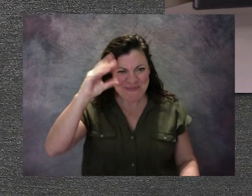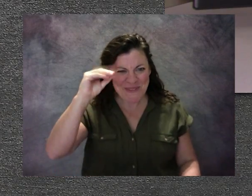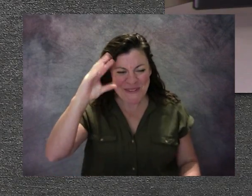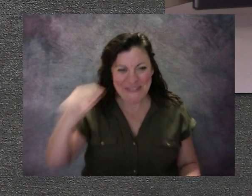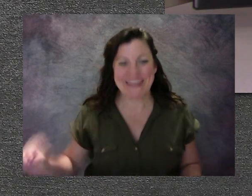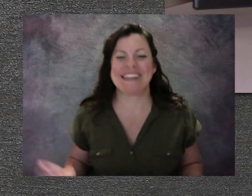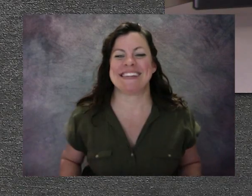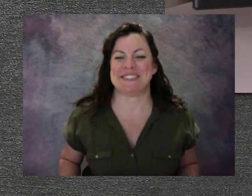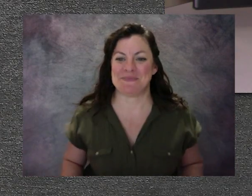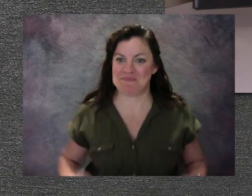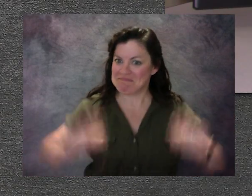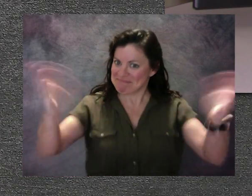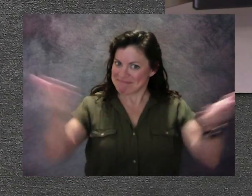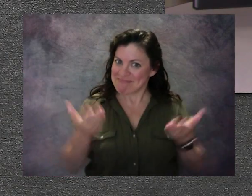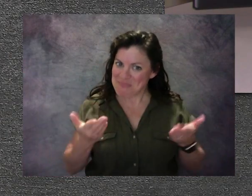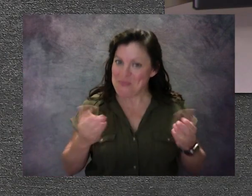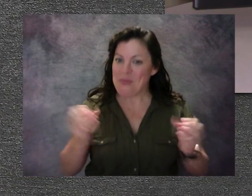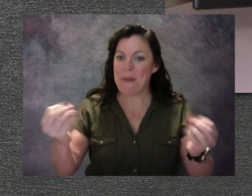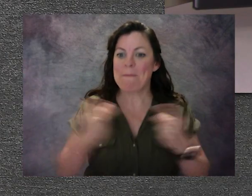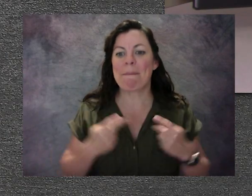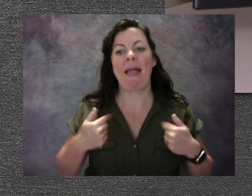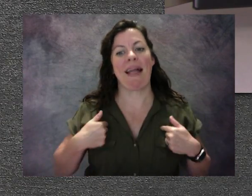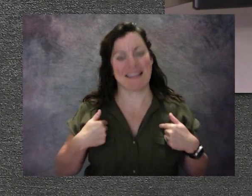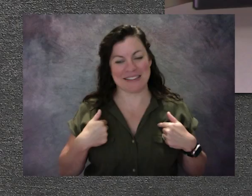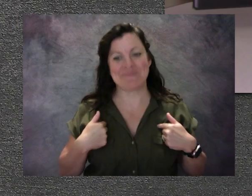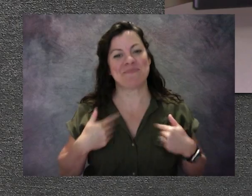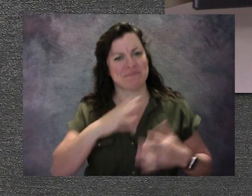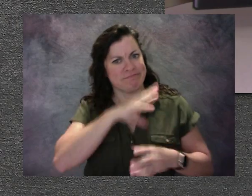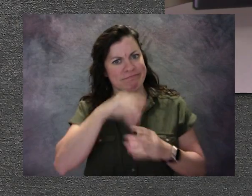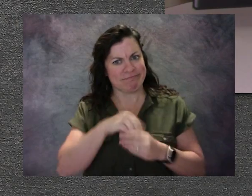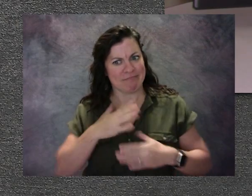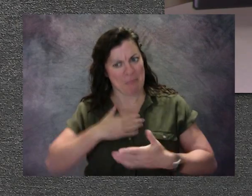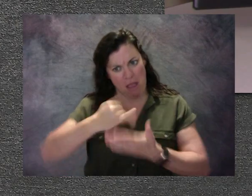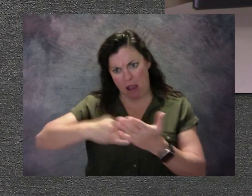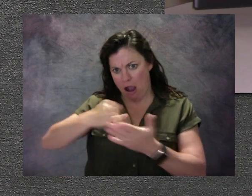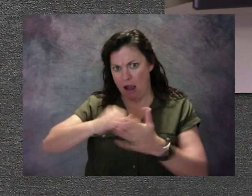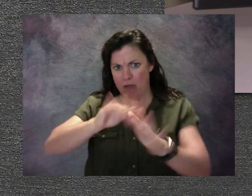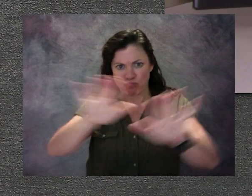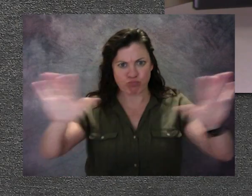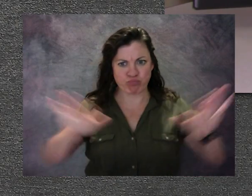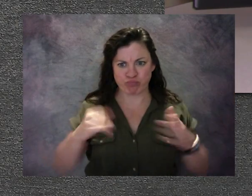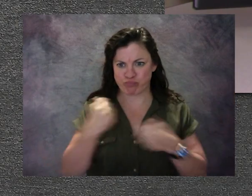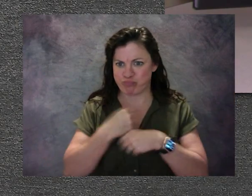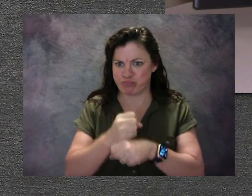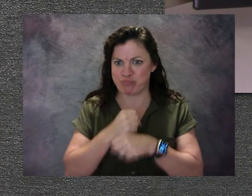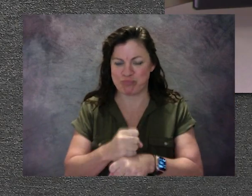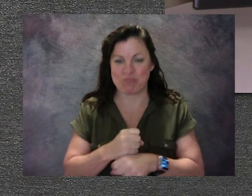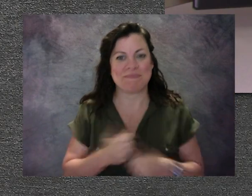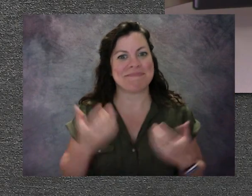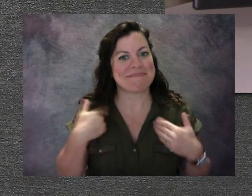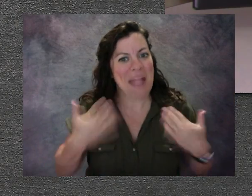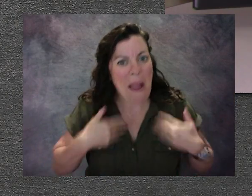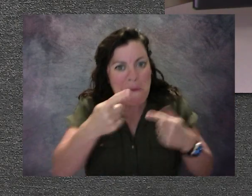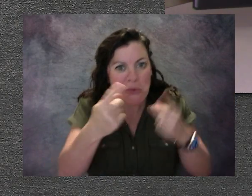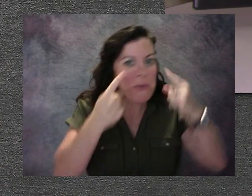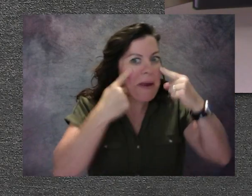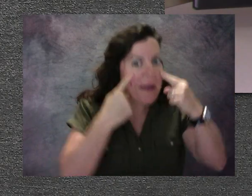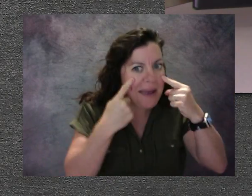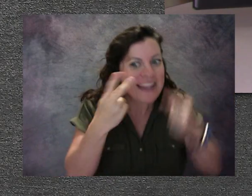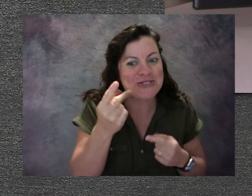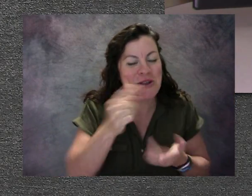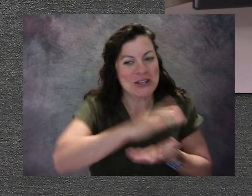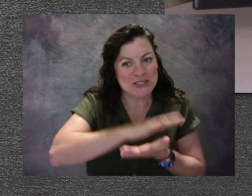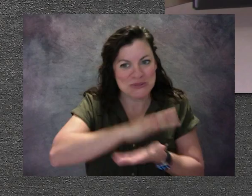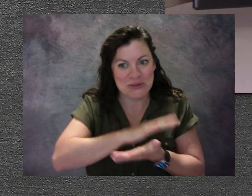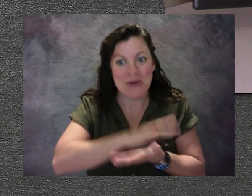to the studio. I'm so glad you were able to come to the dog school with me and Wagner and see how he learns